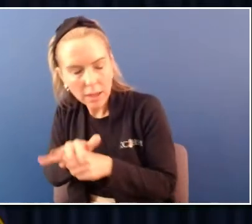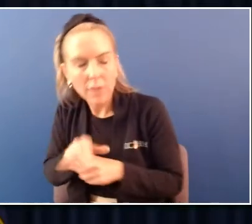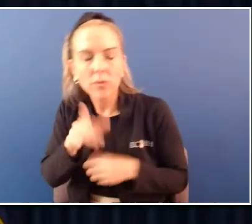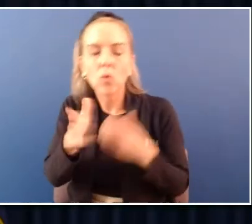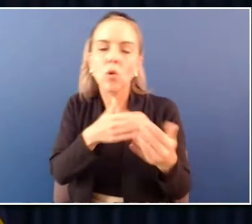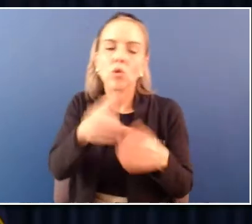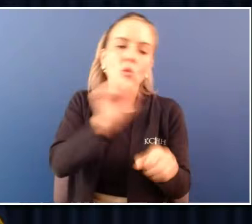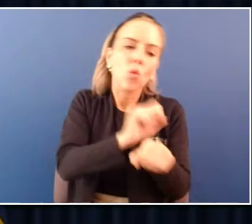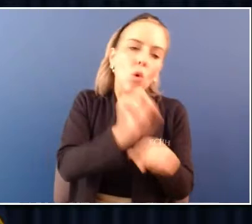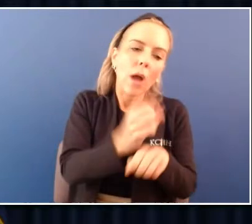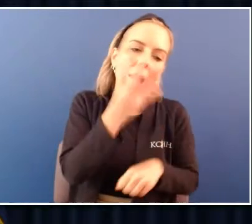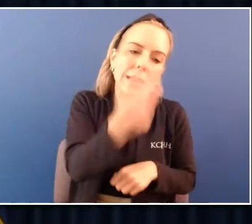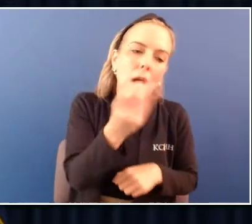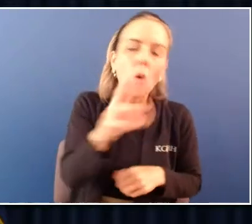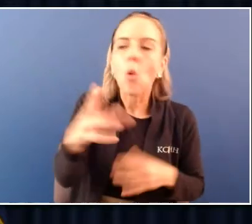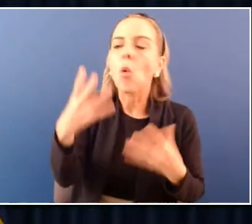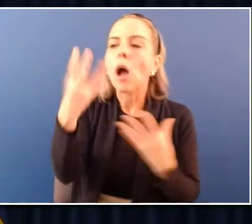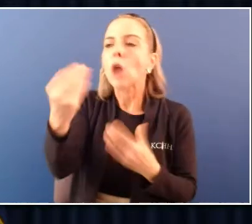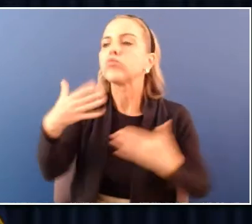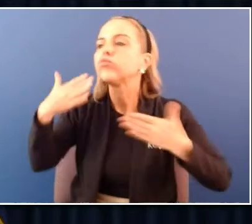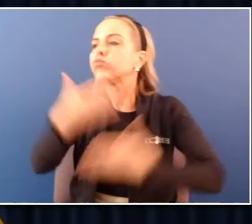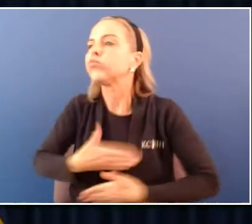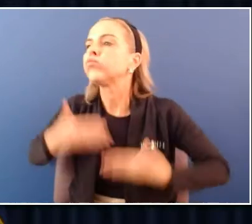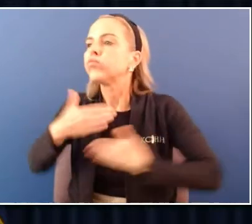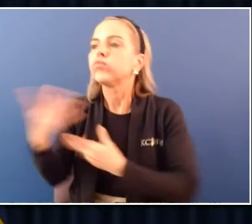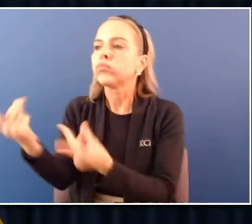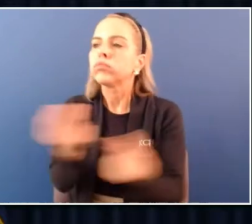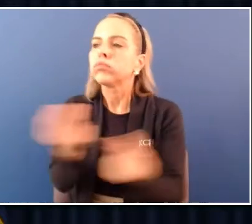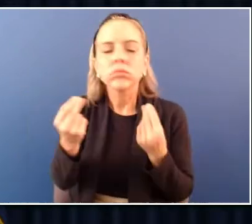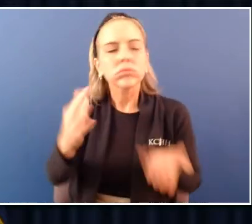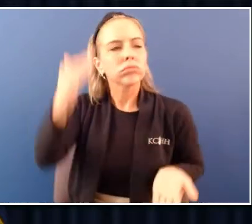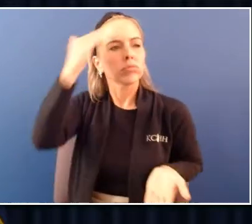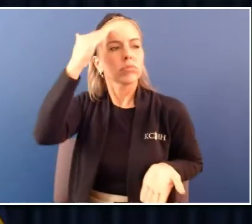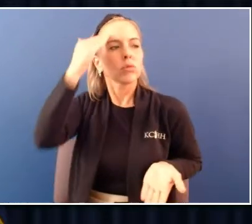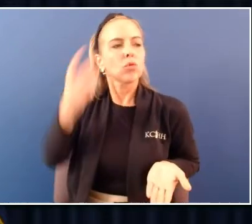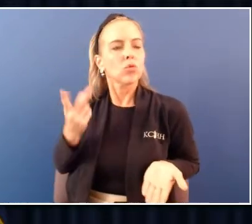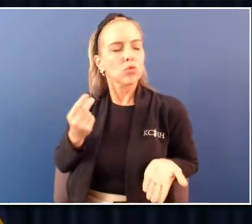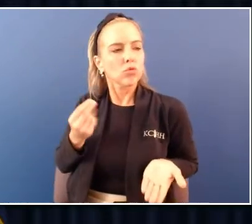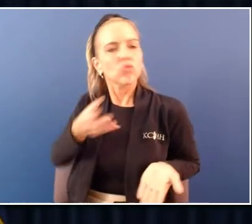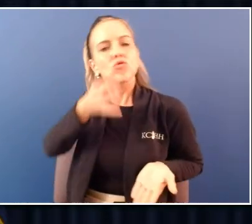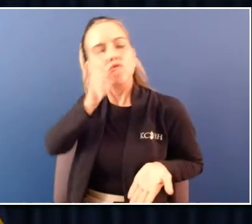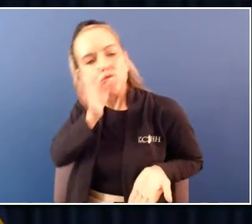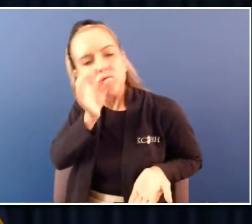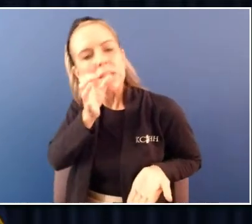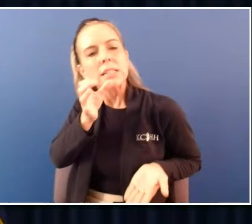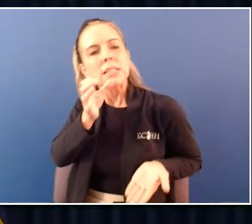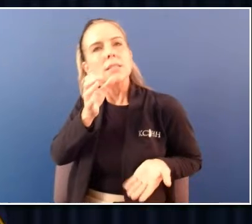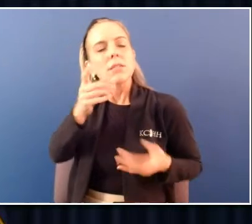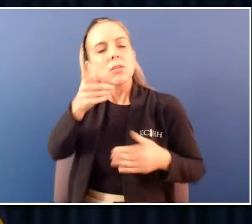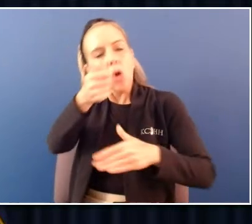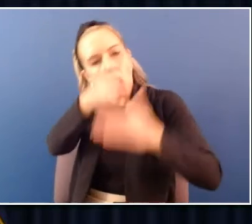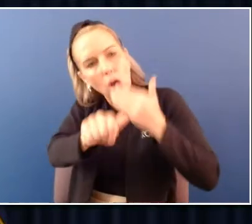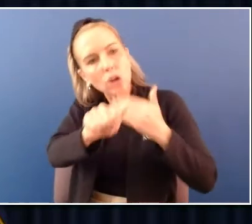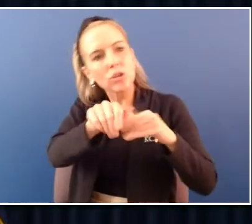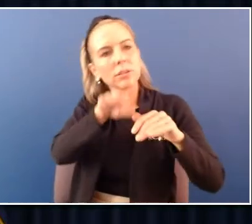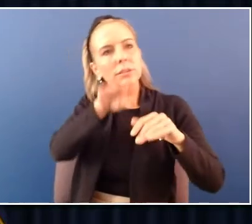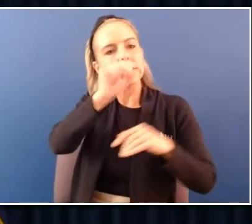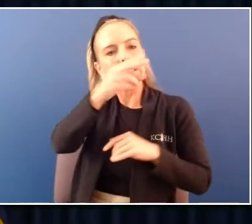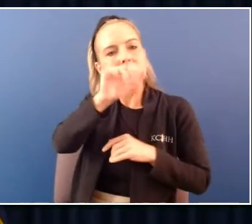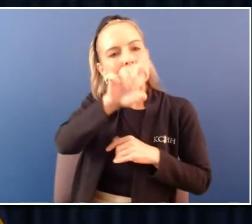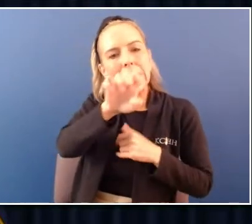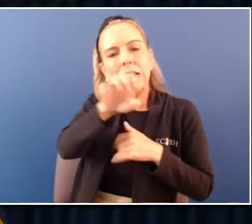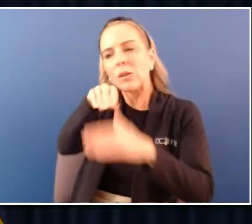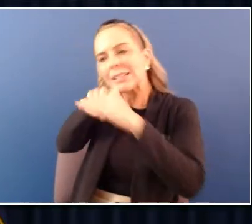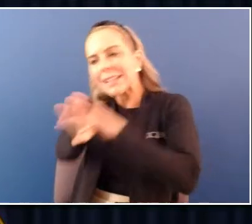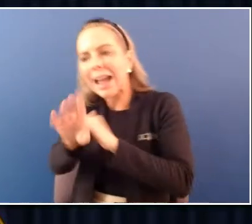or you're enjoying outdoor activities, just be careful, stay hydrated, get some shade, go inside when you need to. It's going to be